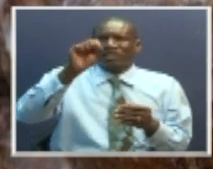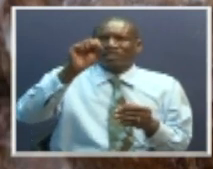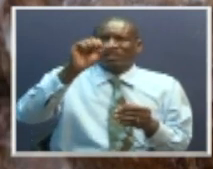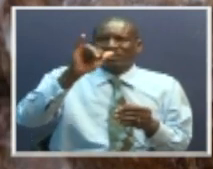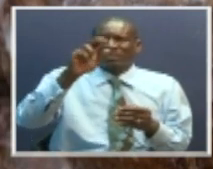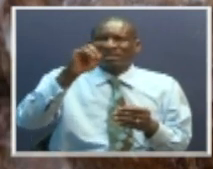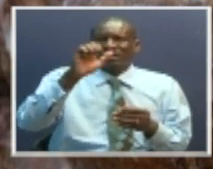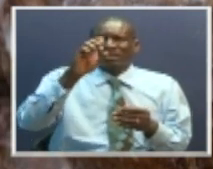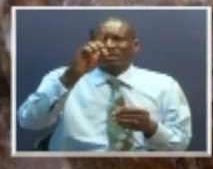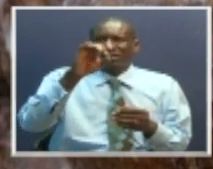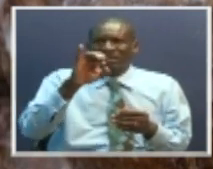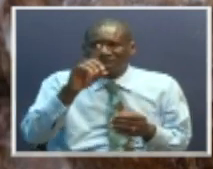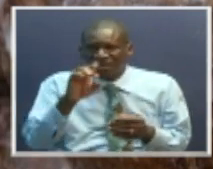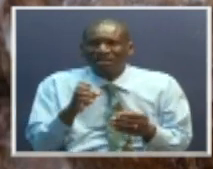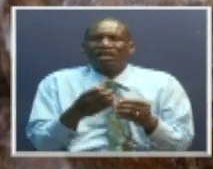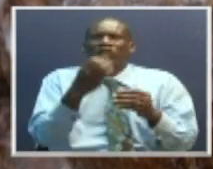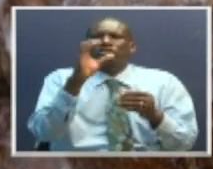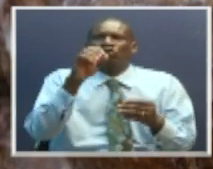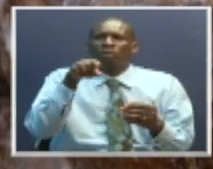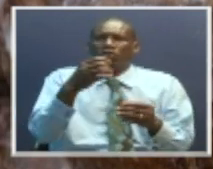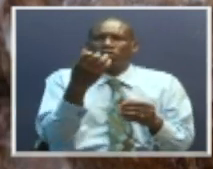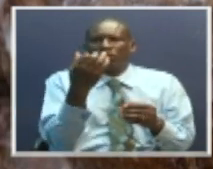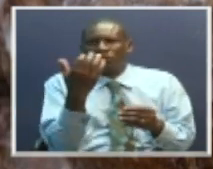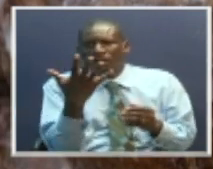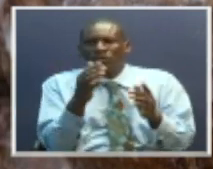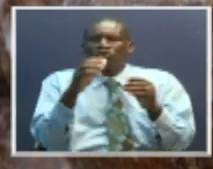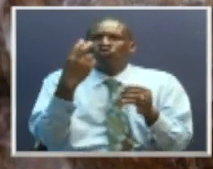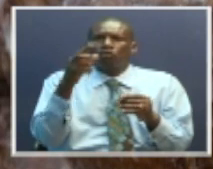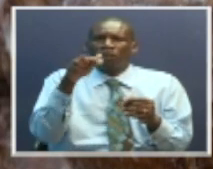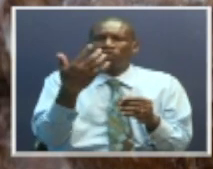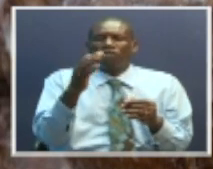be 0.5 to 3.5 milligrams per